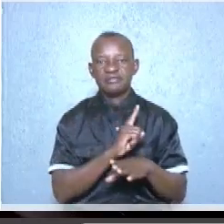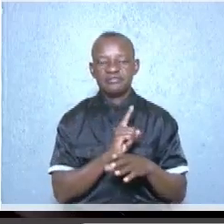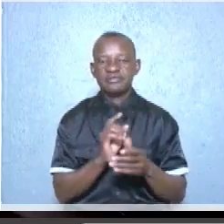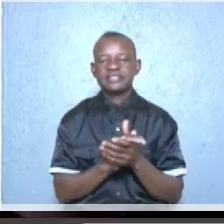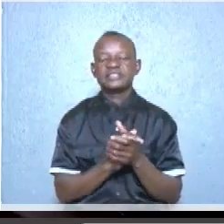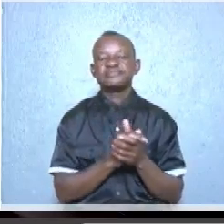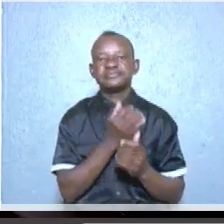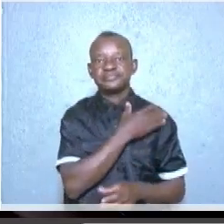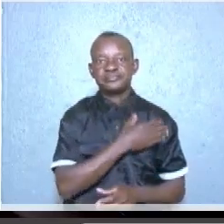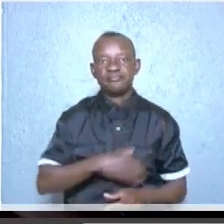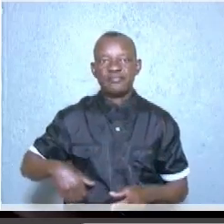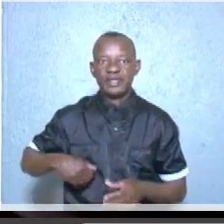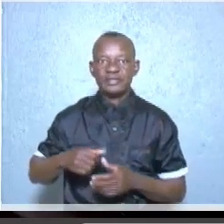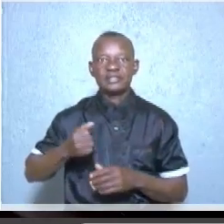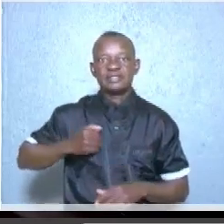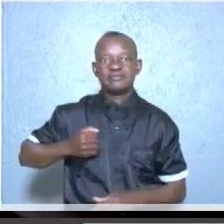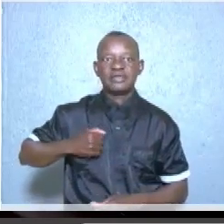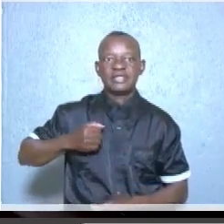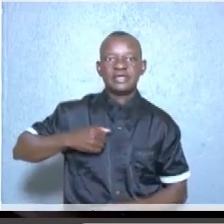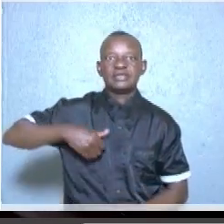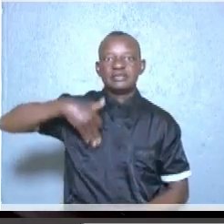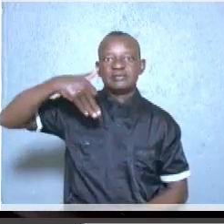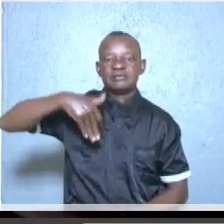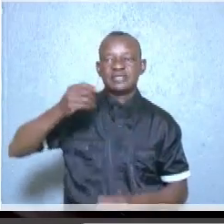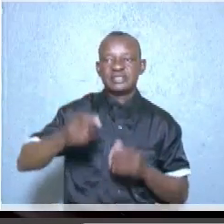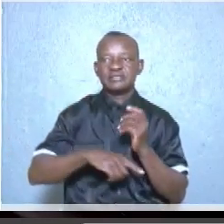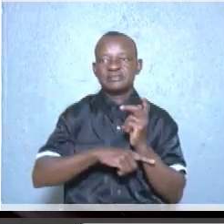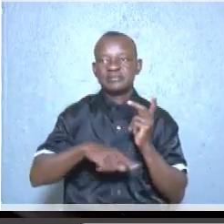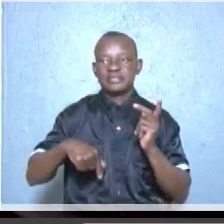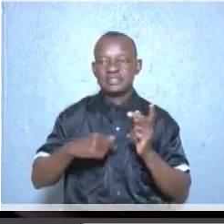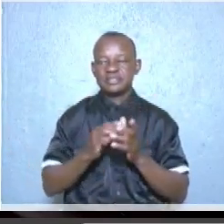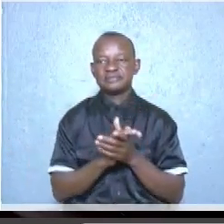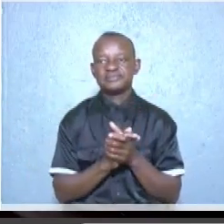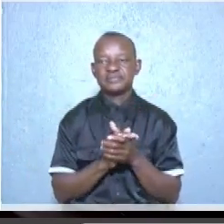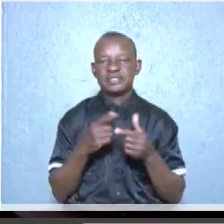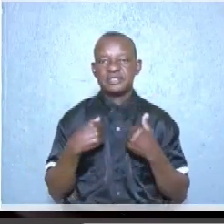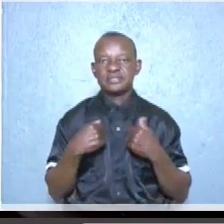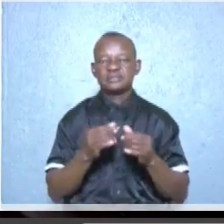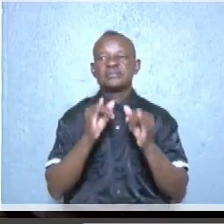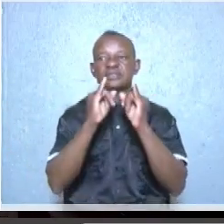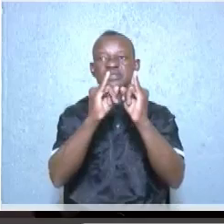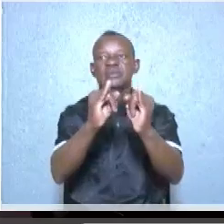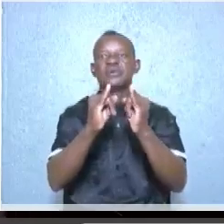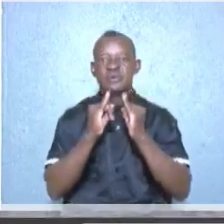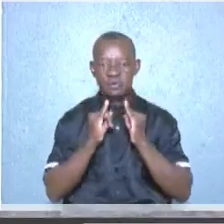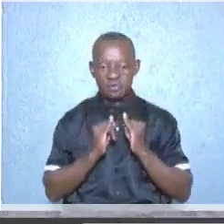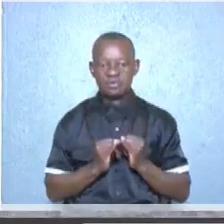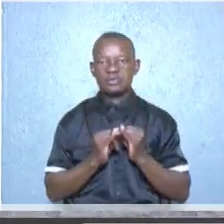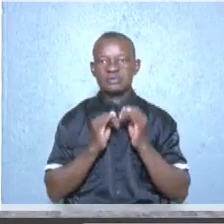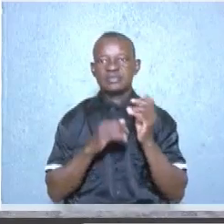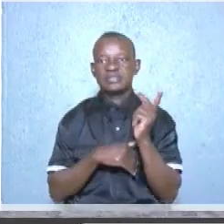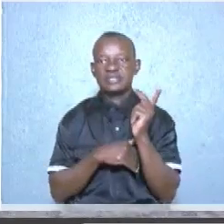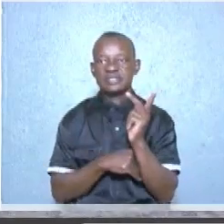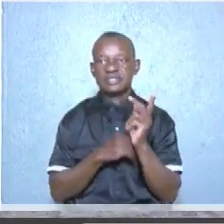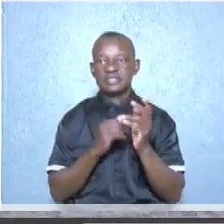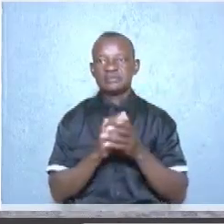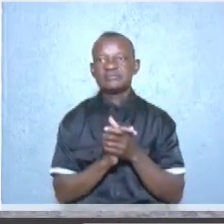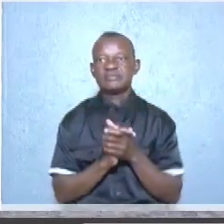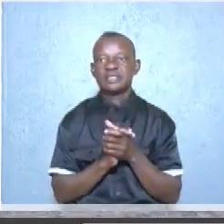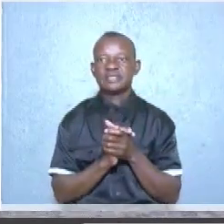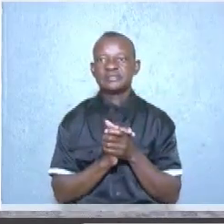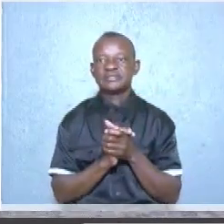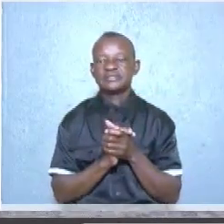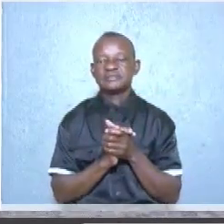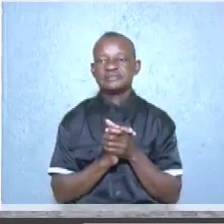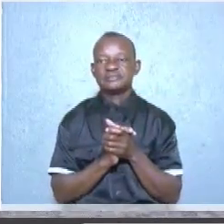NCCI's first vice president between 2020 and 2025. Very good morning to you, Mr. Martin, and thank you so much for making time out to